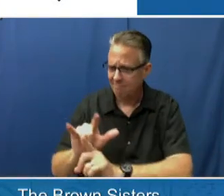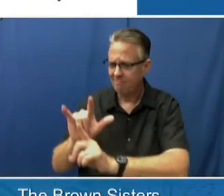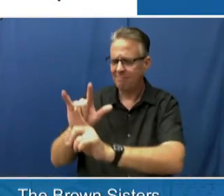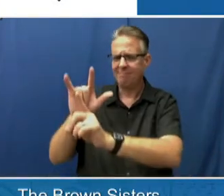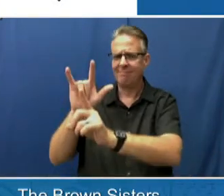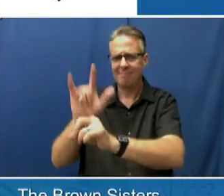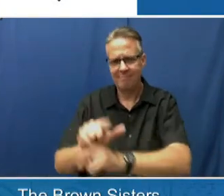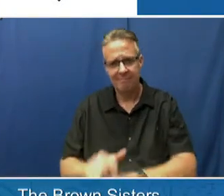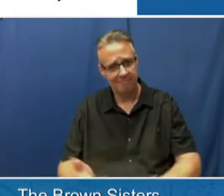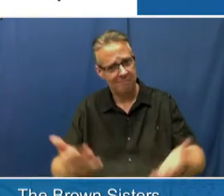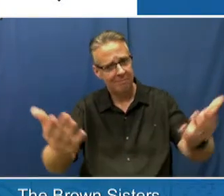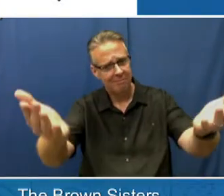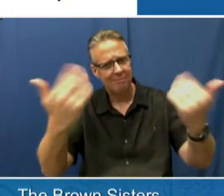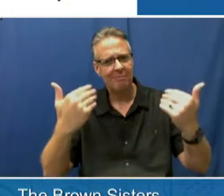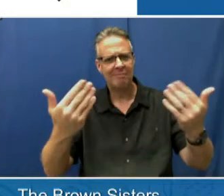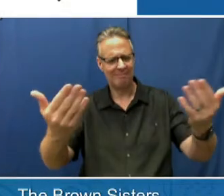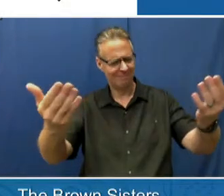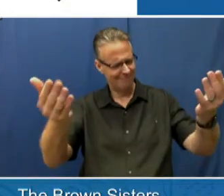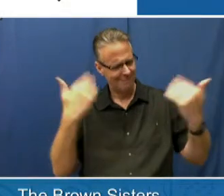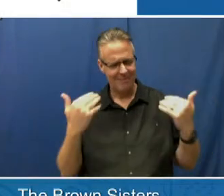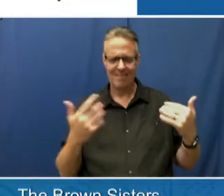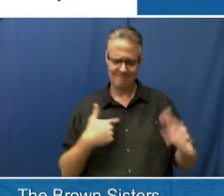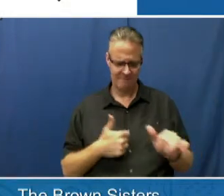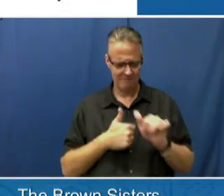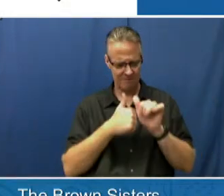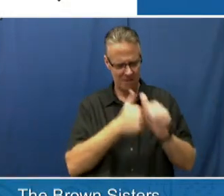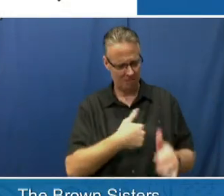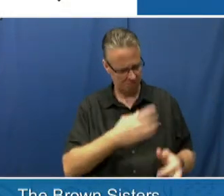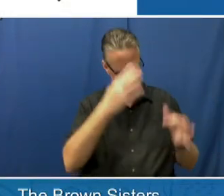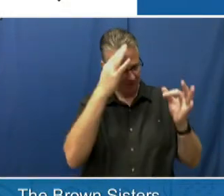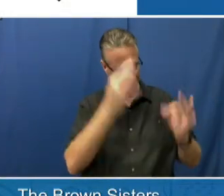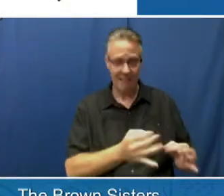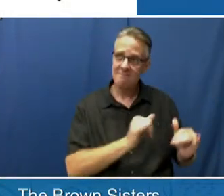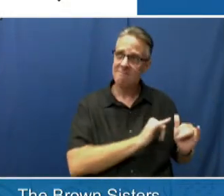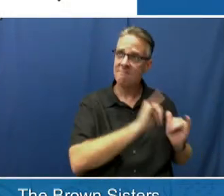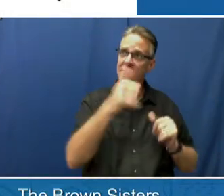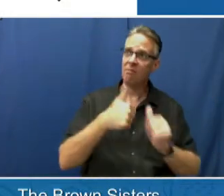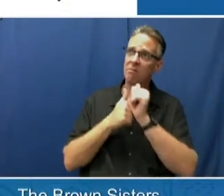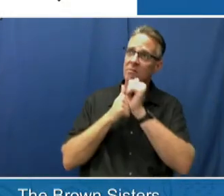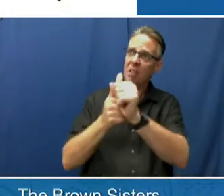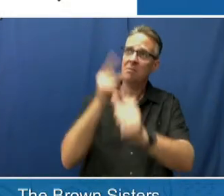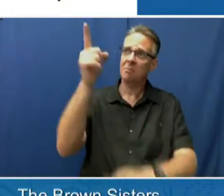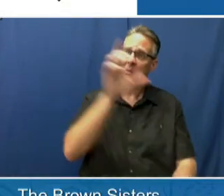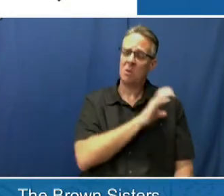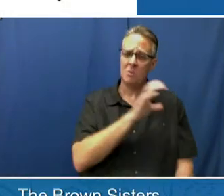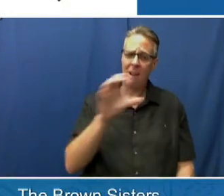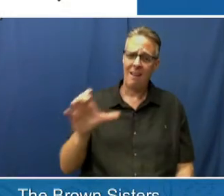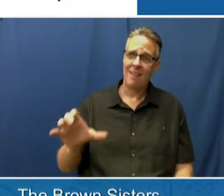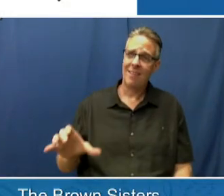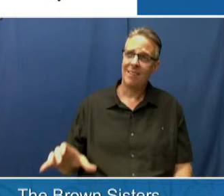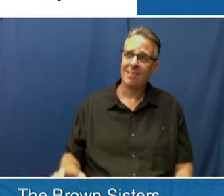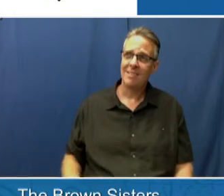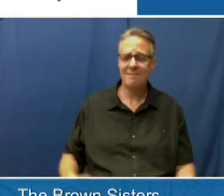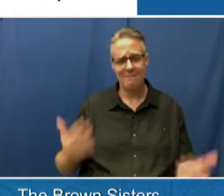Follow me as I follow Christ. Yeah.